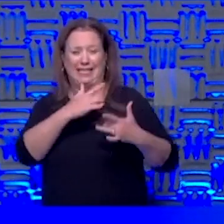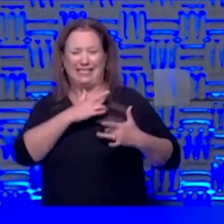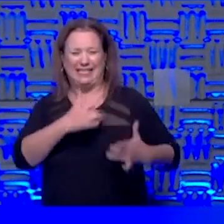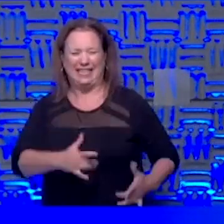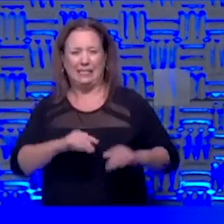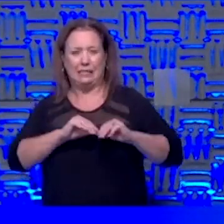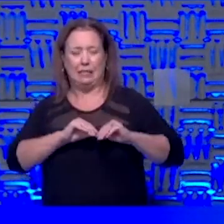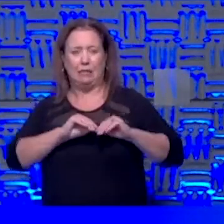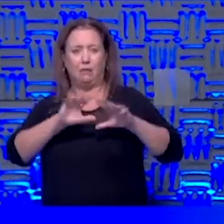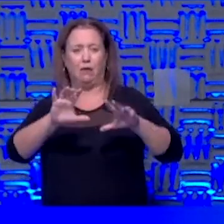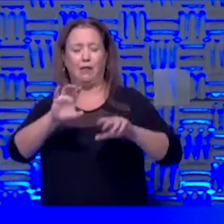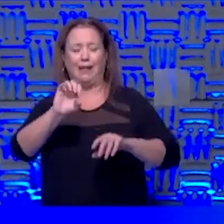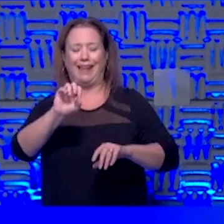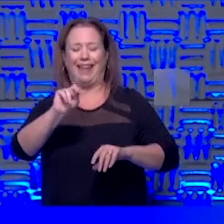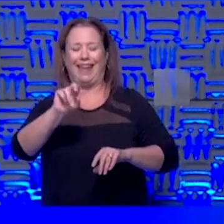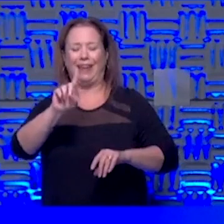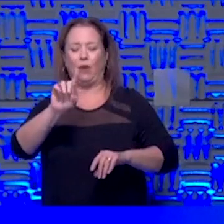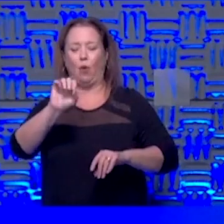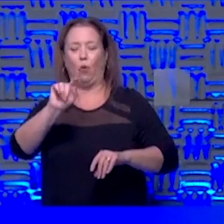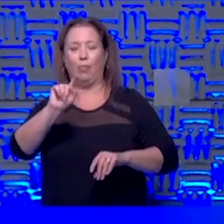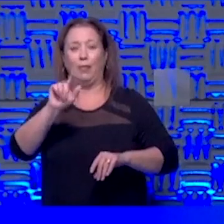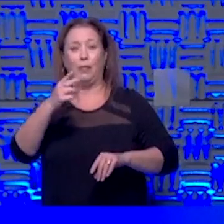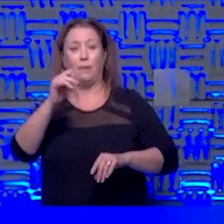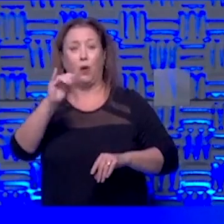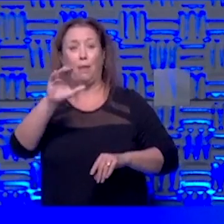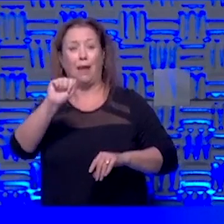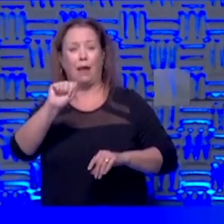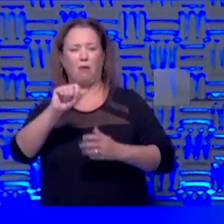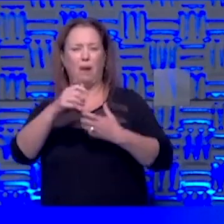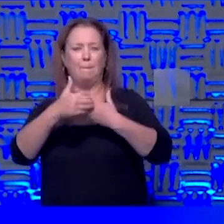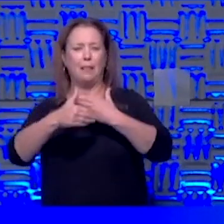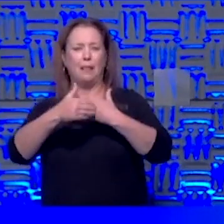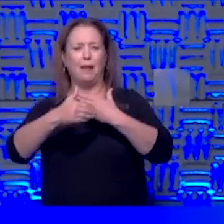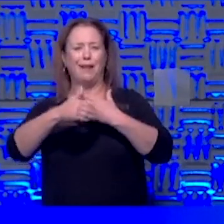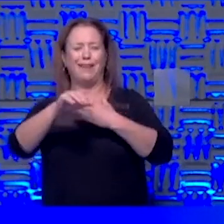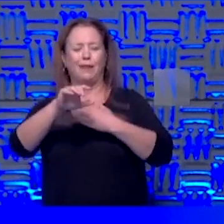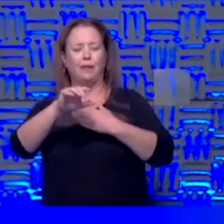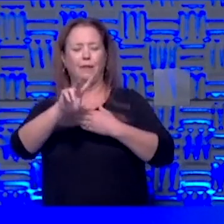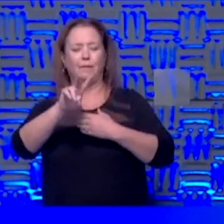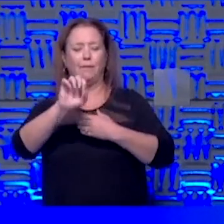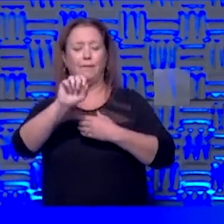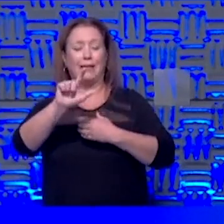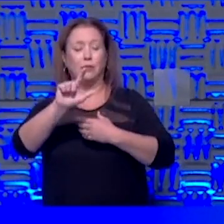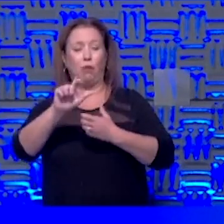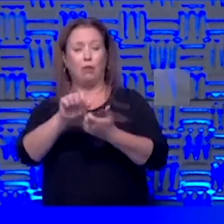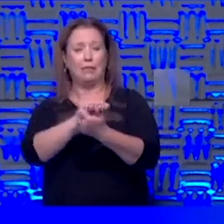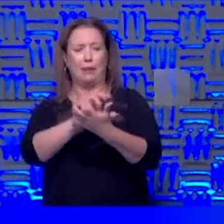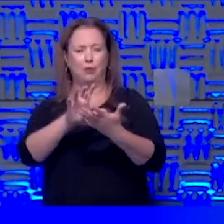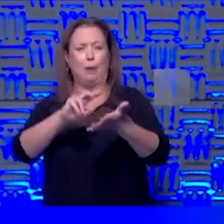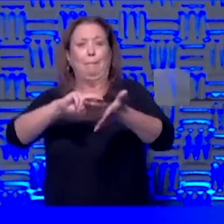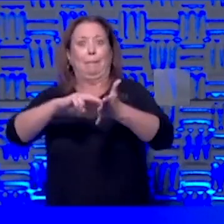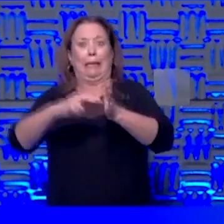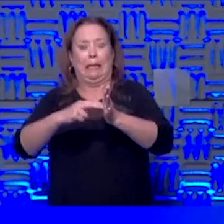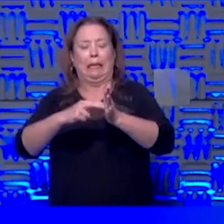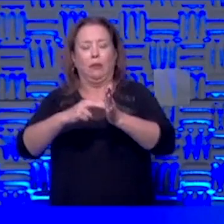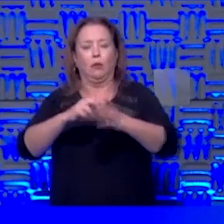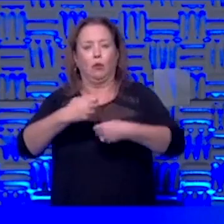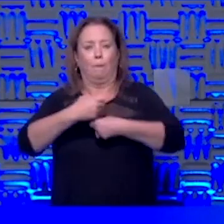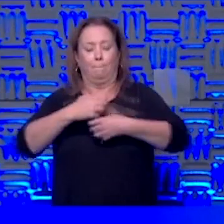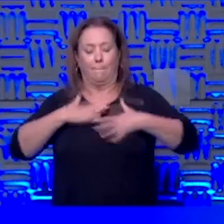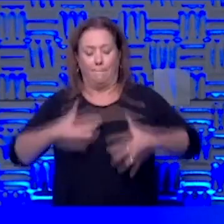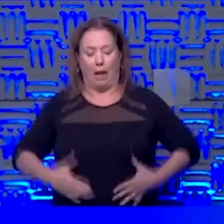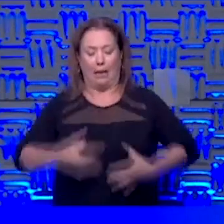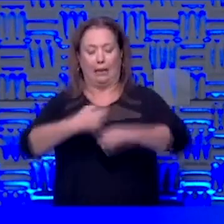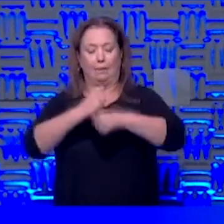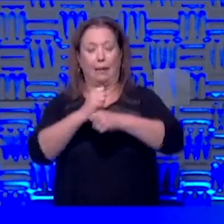cause endothelial or blood vessel damage, as well as hypercoagulable, meaning you can create blood clots a lot in your body after